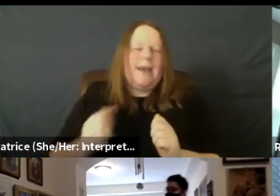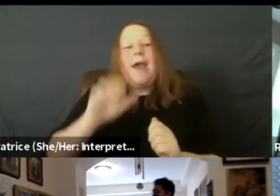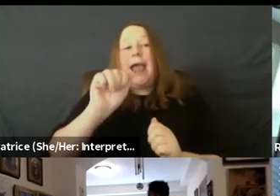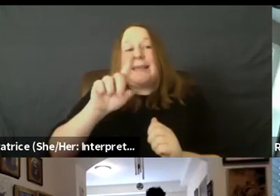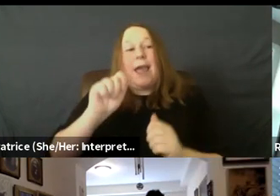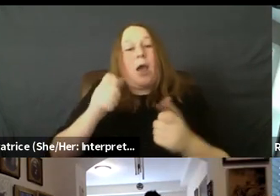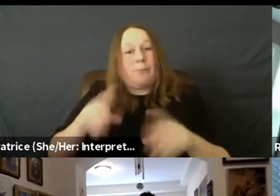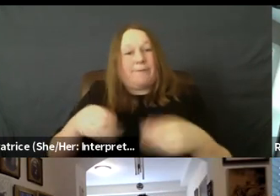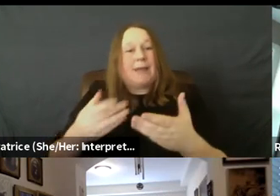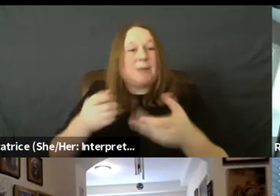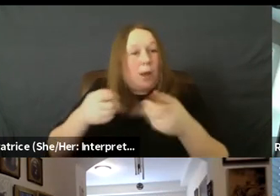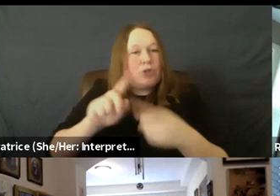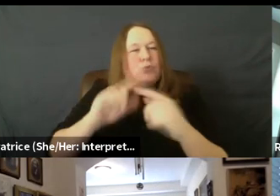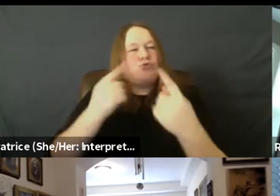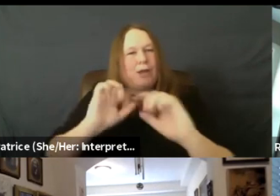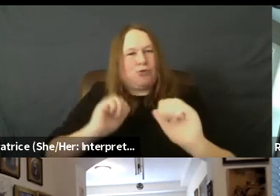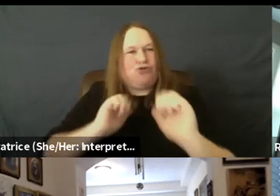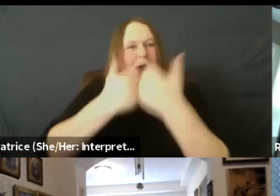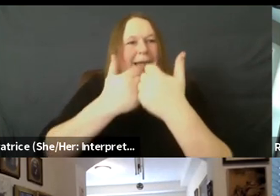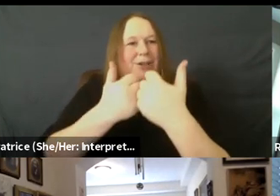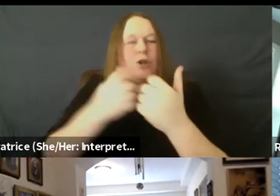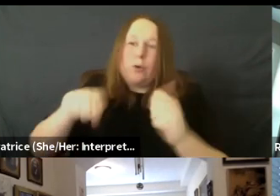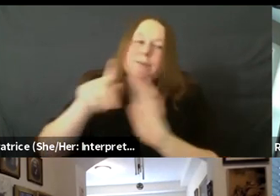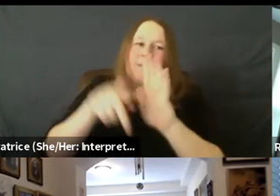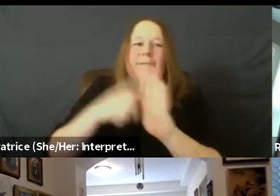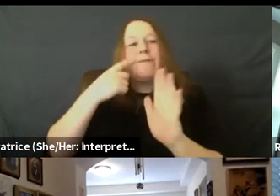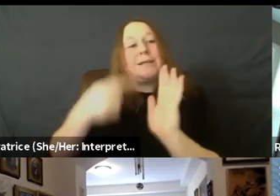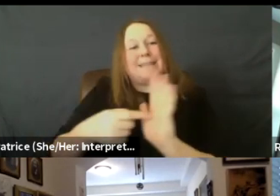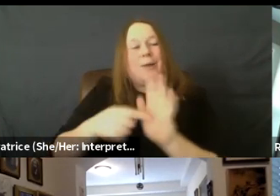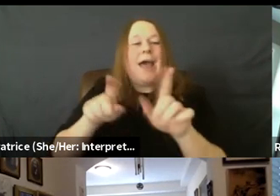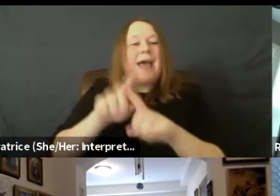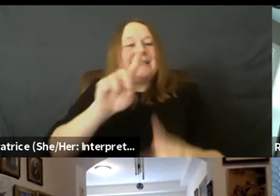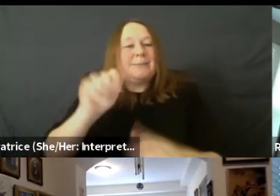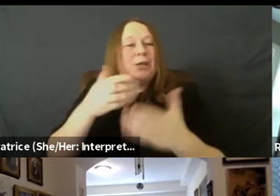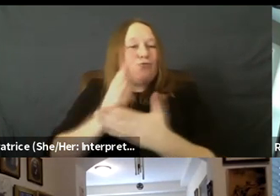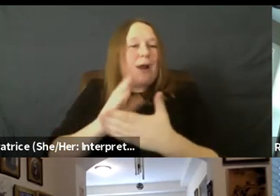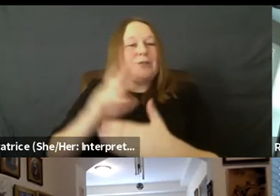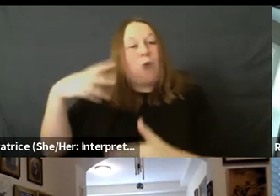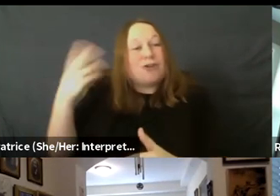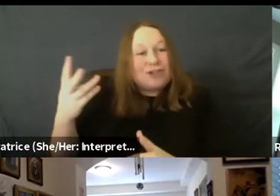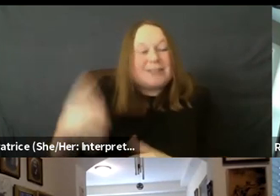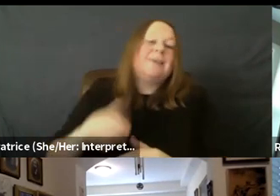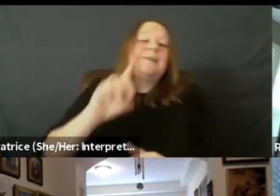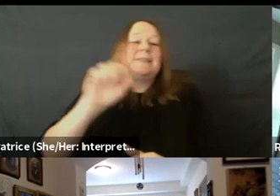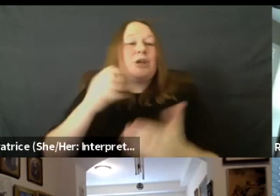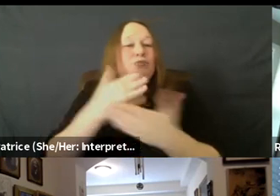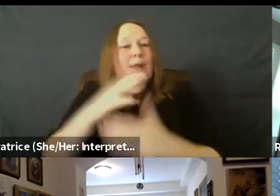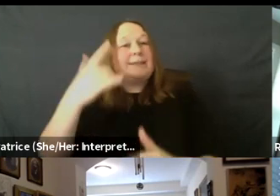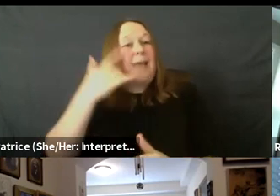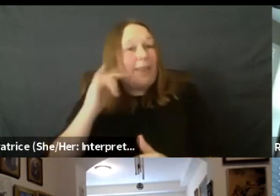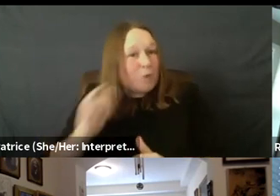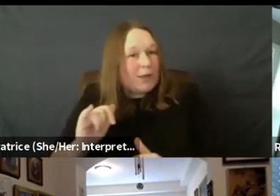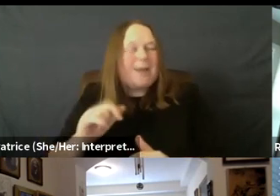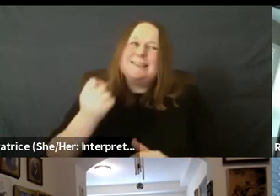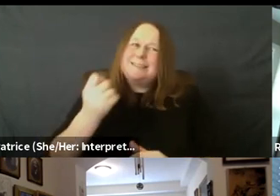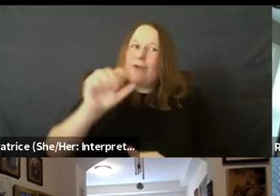us the opportunity to try to challenge those policies, for example, as Disability Rights Washington, Disability Rights California, and